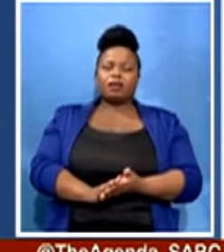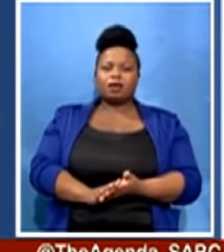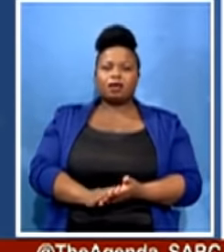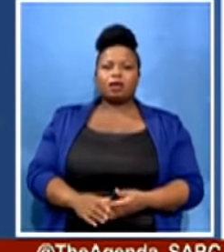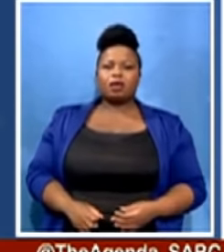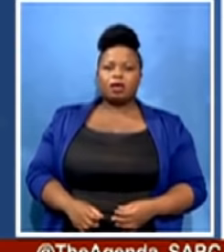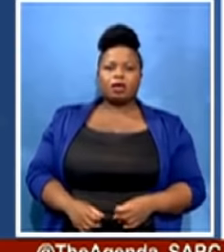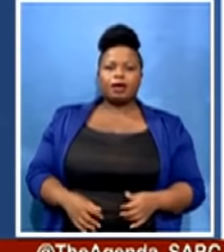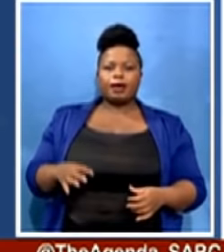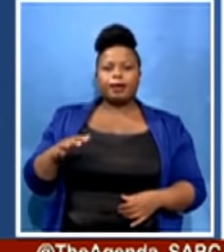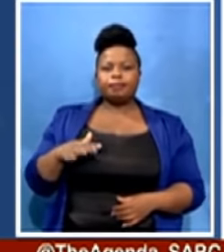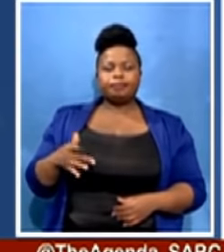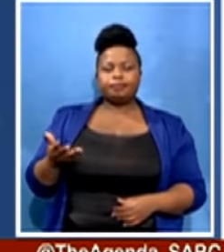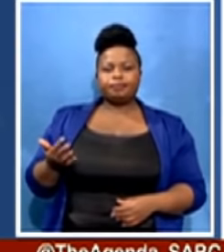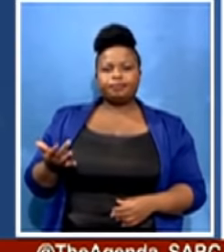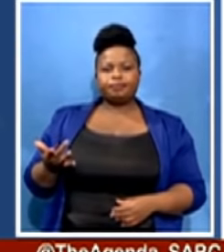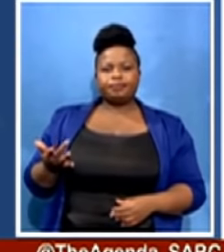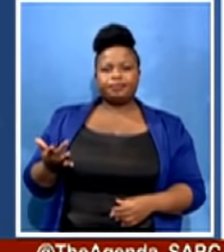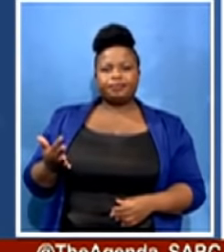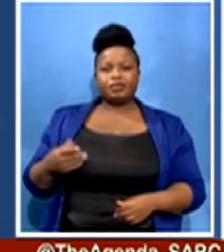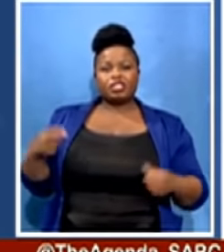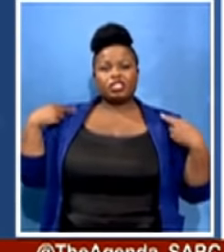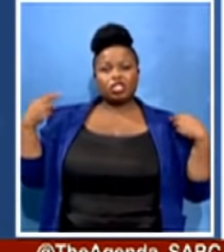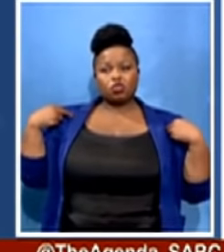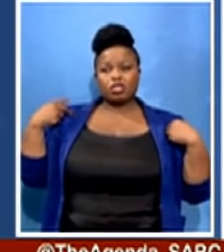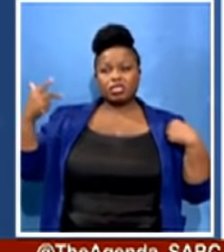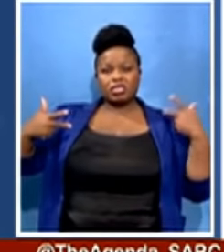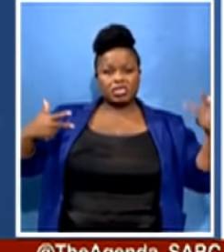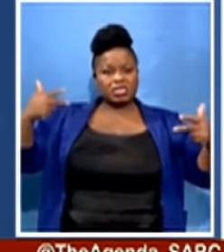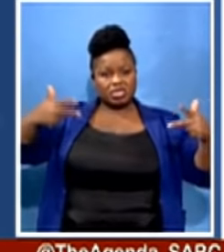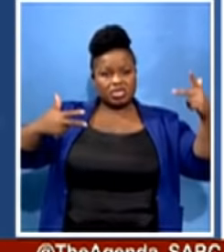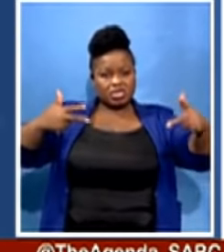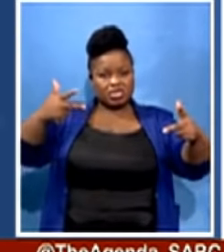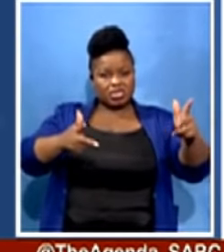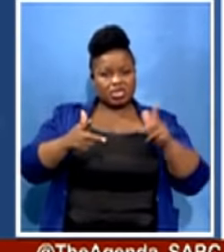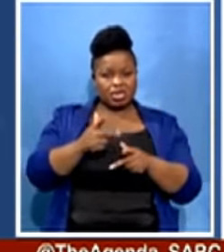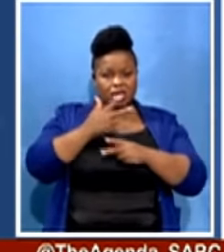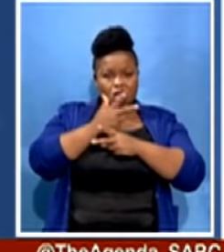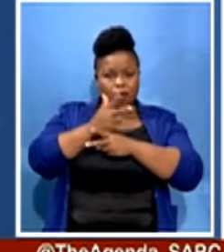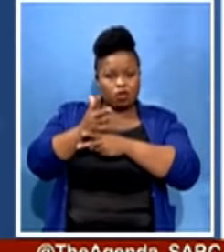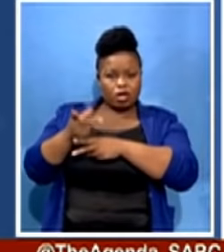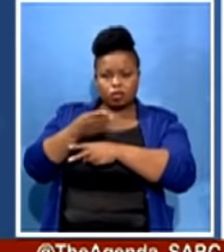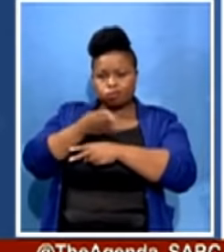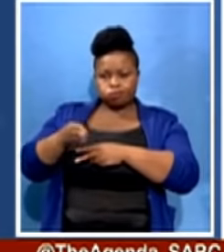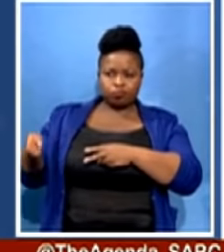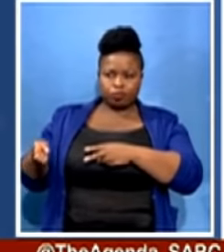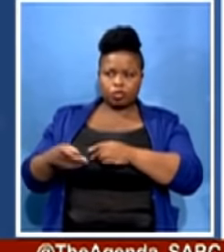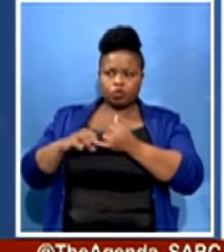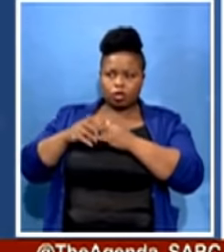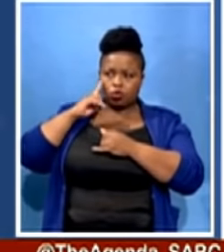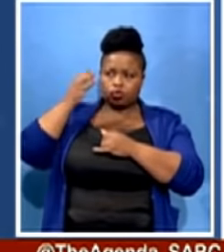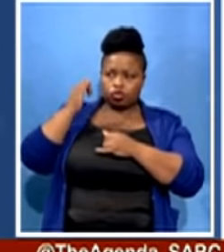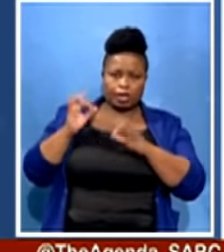in the security cameras that are here, and they will, I think, obviously, when the forensic part of